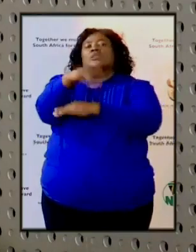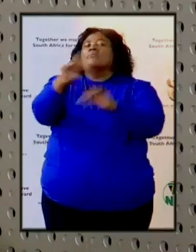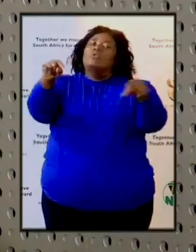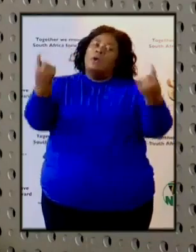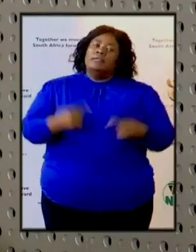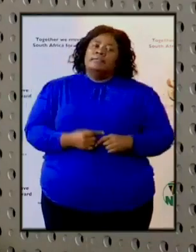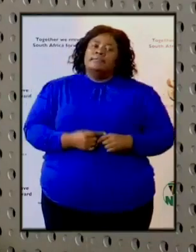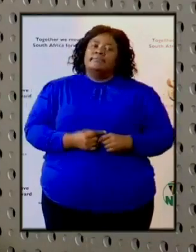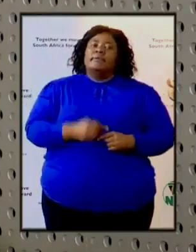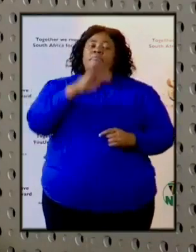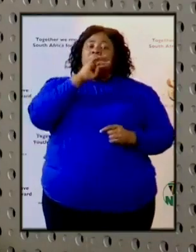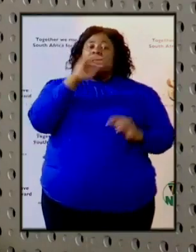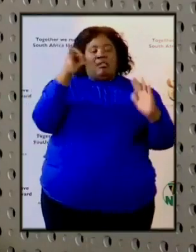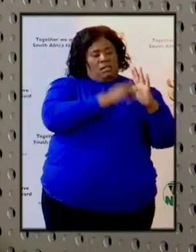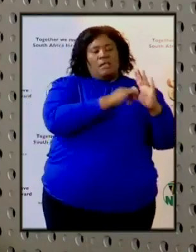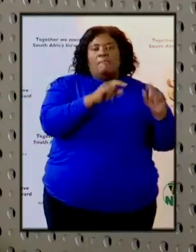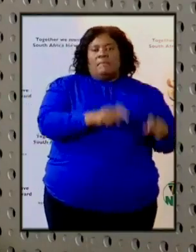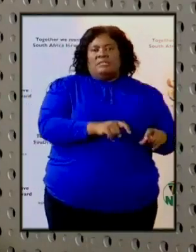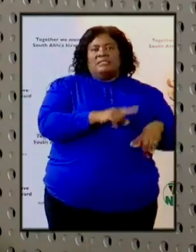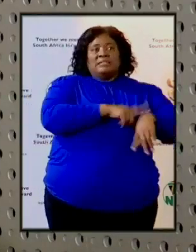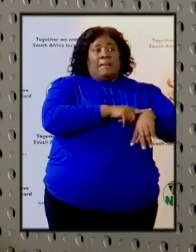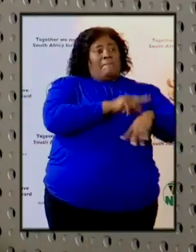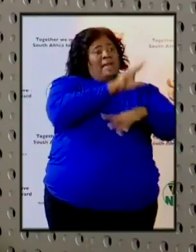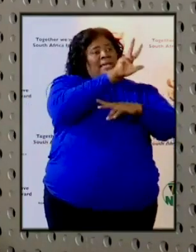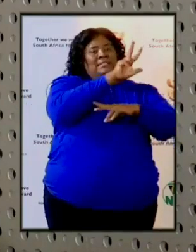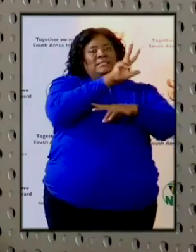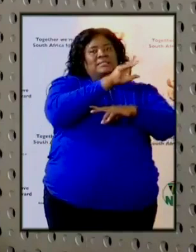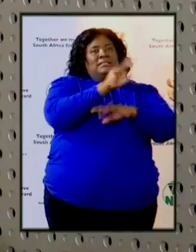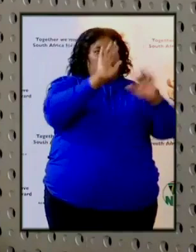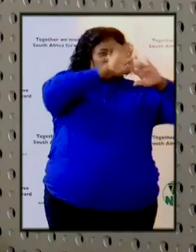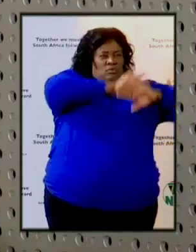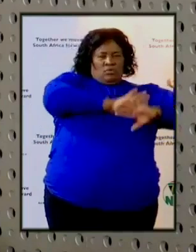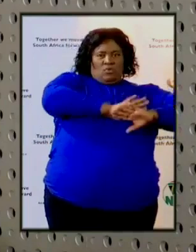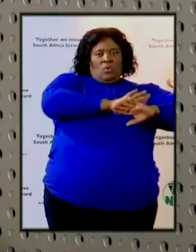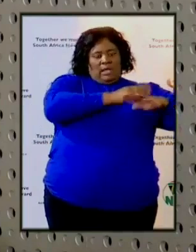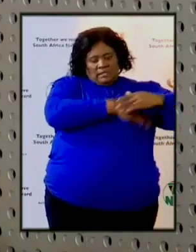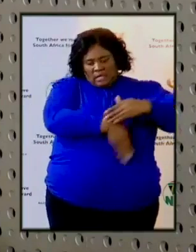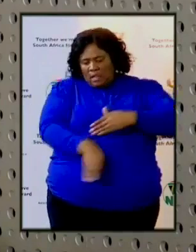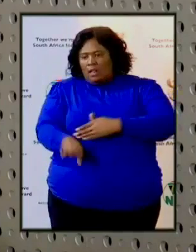be at home between 8 p.m. and 5 a.m.